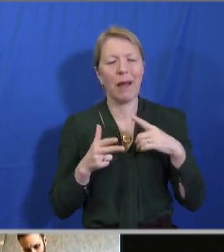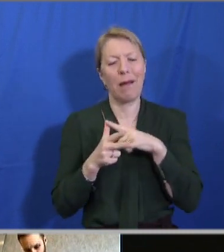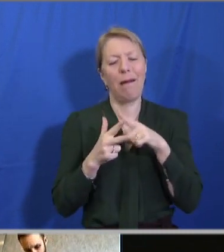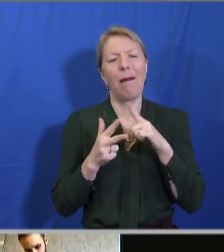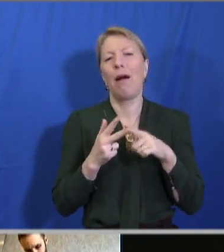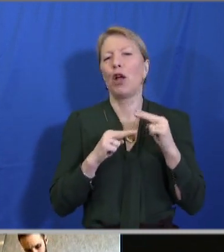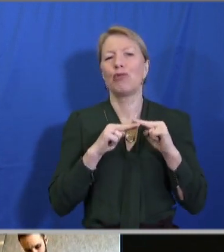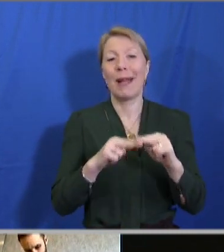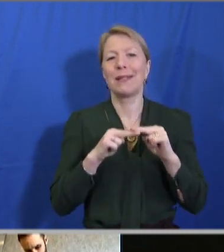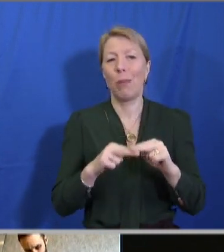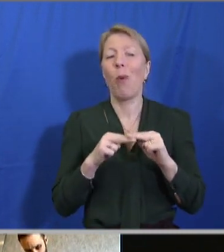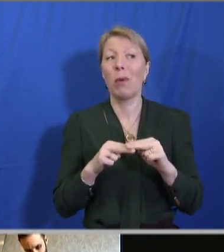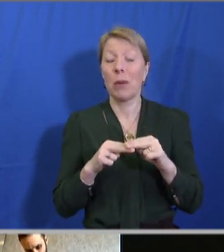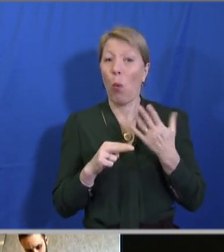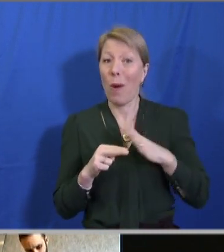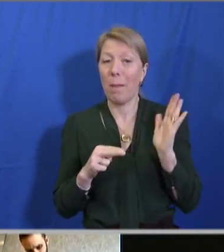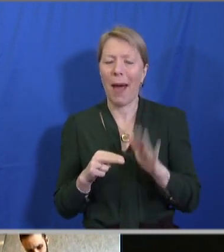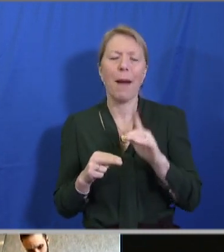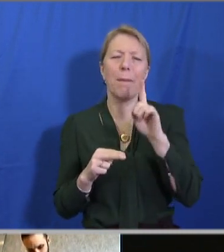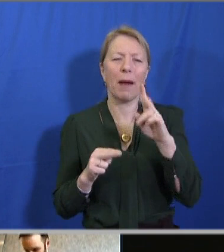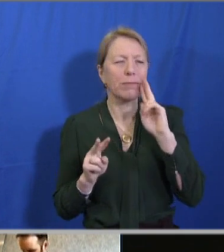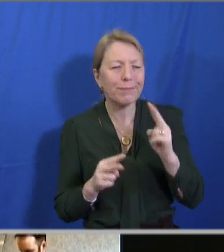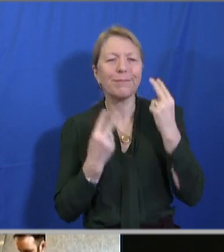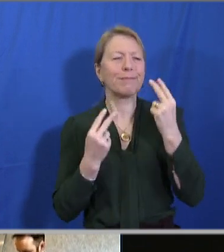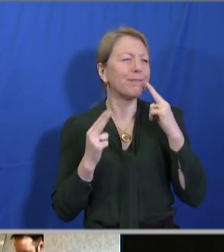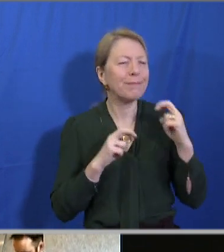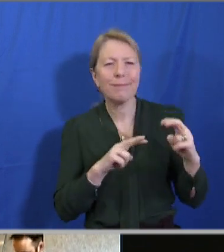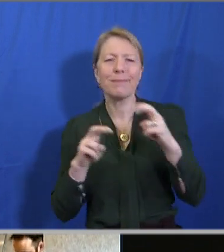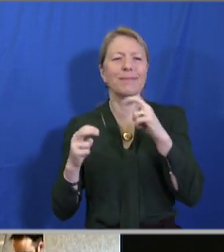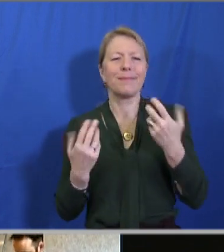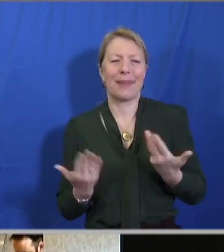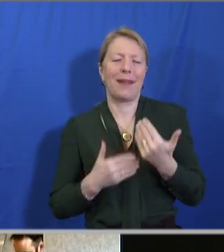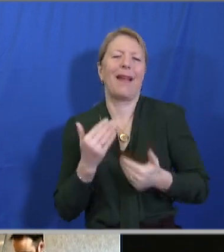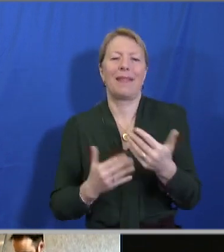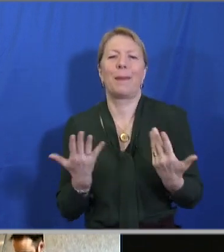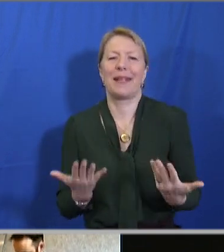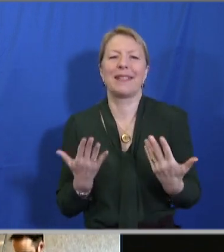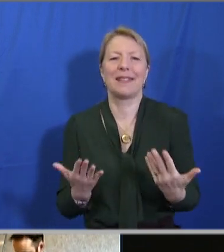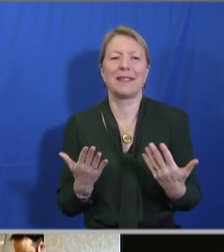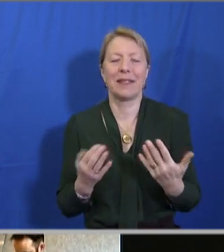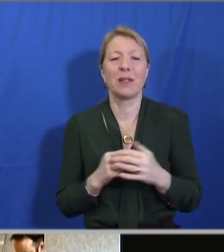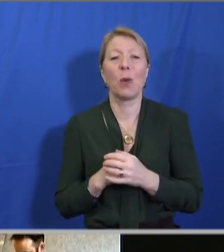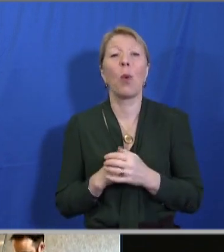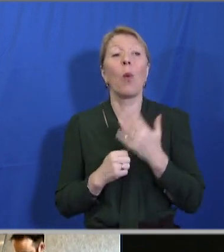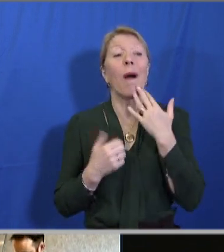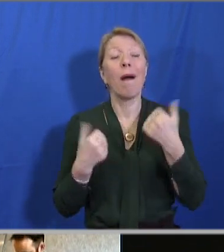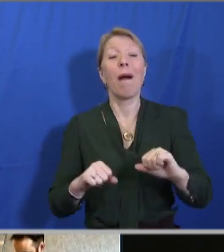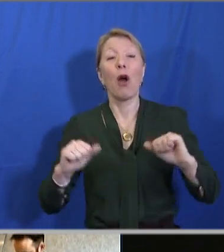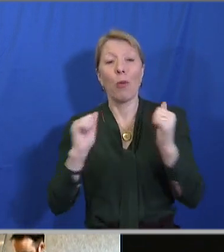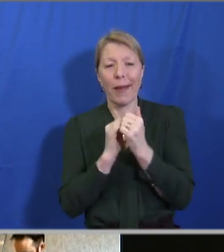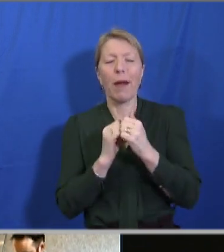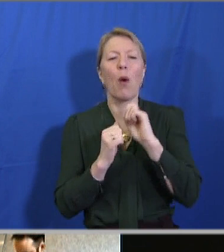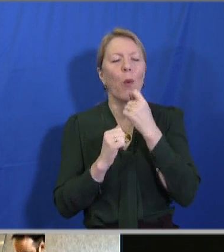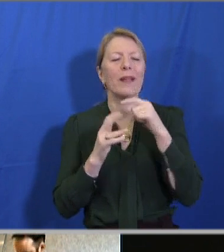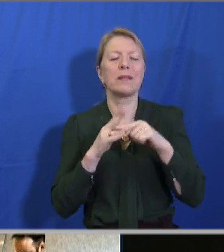and the formal review of the implementation of the pathway will be undertaken within 3 months of inception.